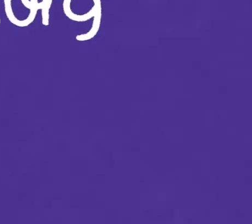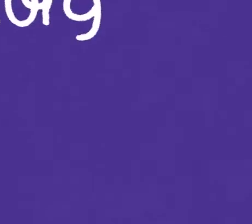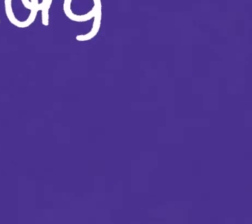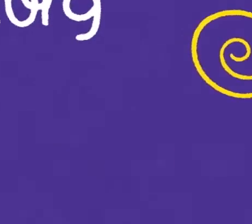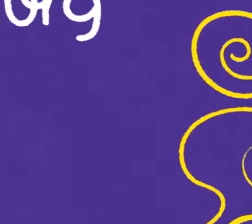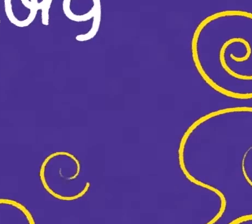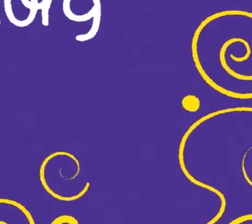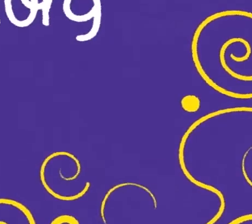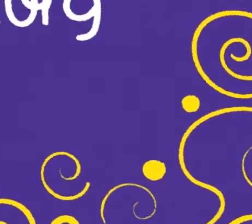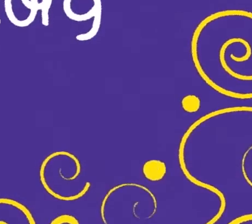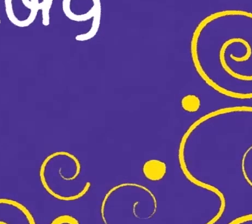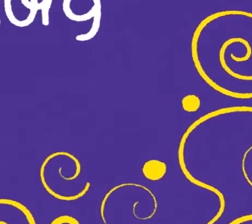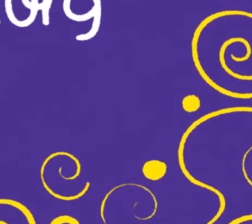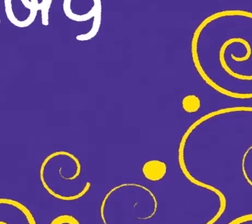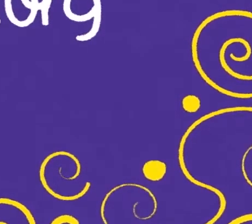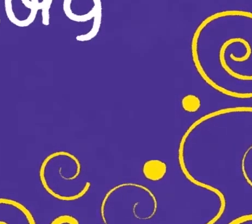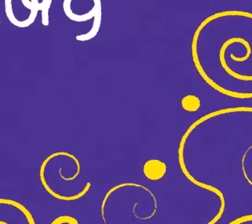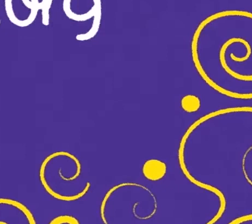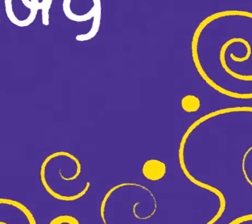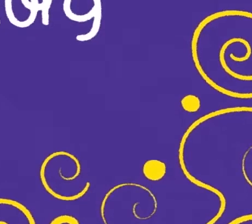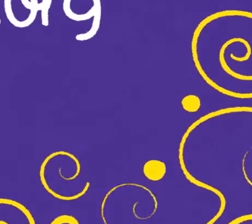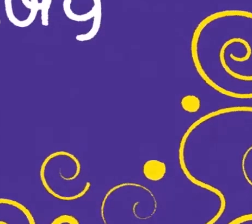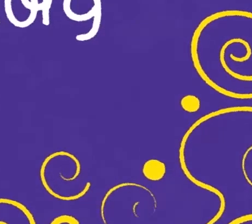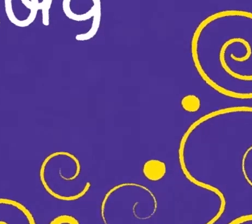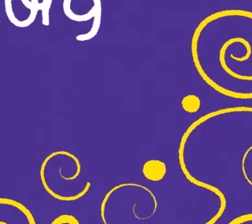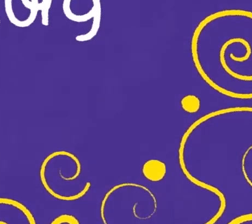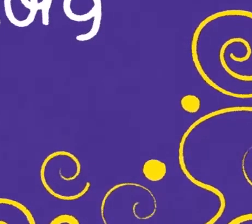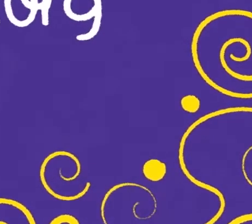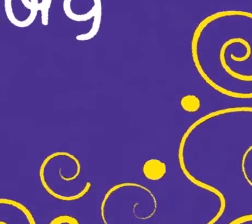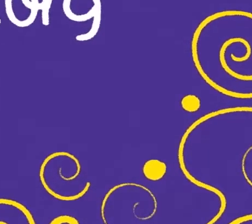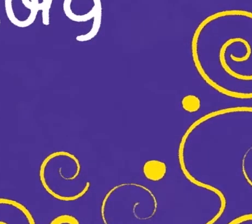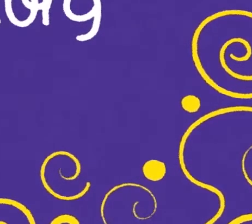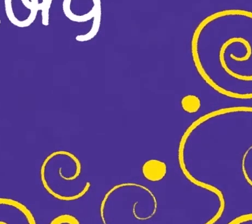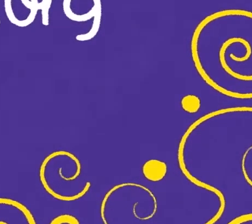how it impacts all aspects of our work here at imagineblack.org.